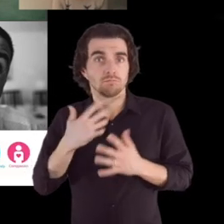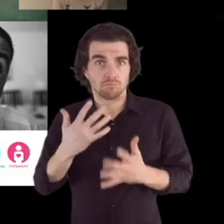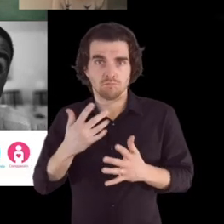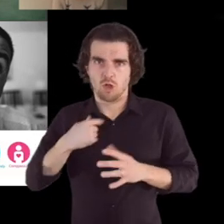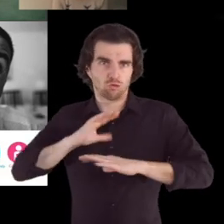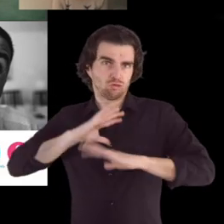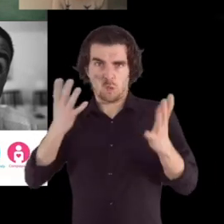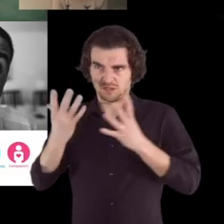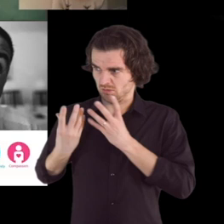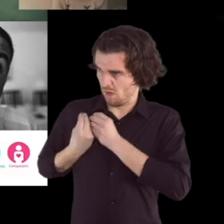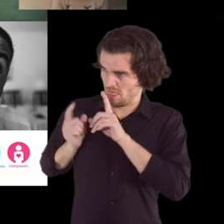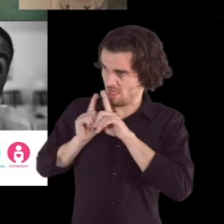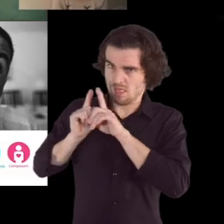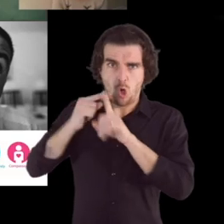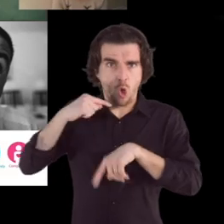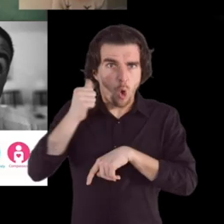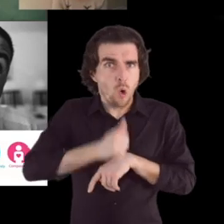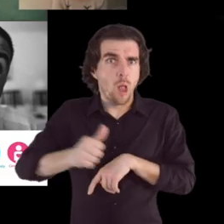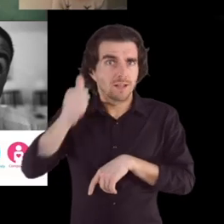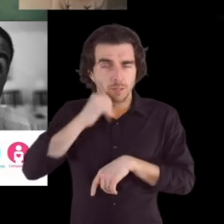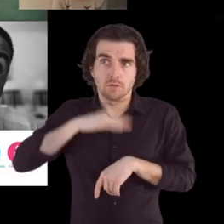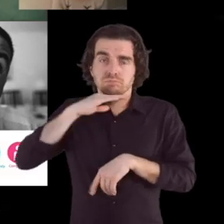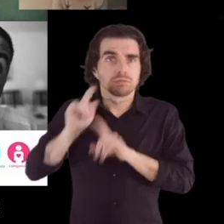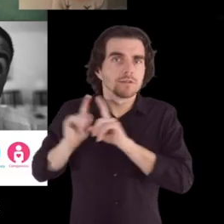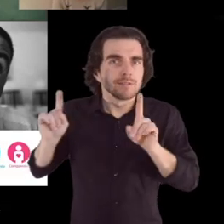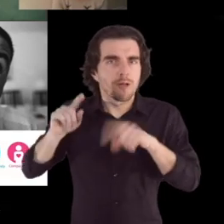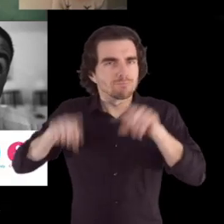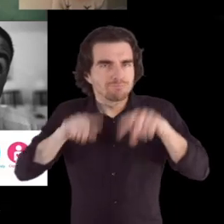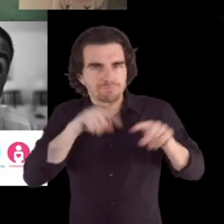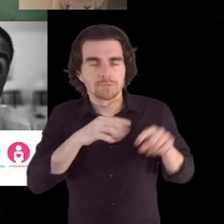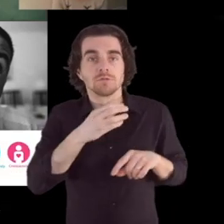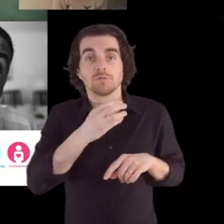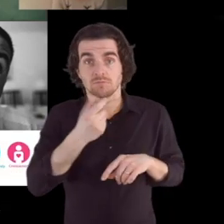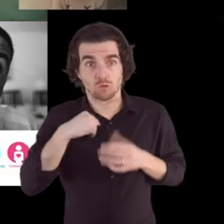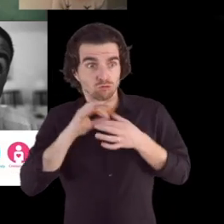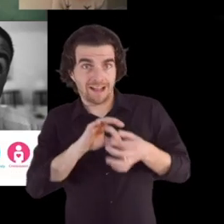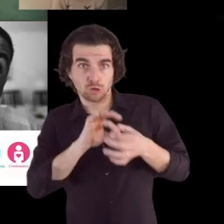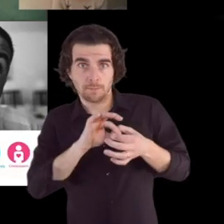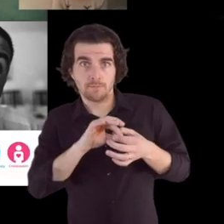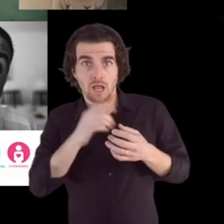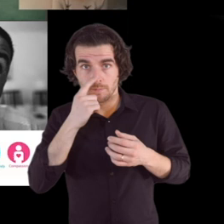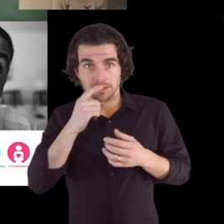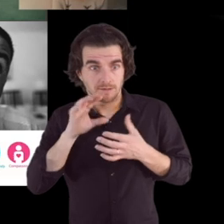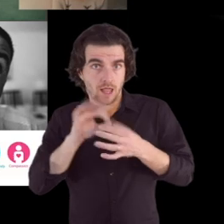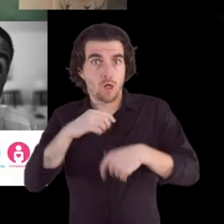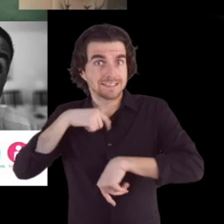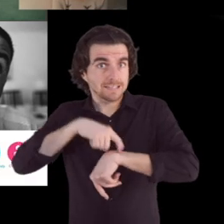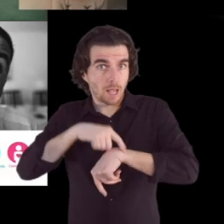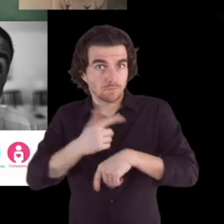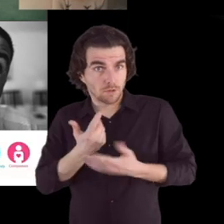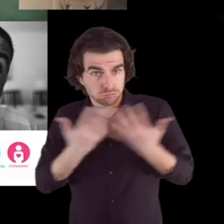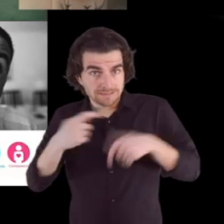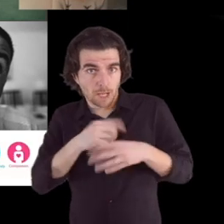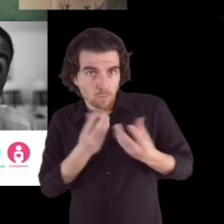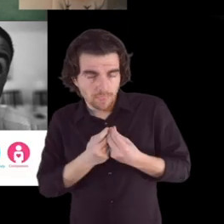to be with my partner all of the time. And indeed, the quality of our relationships is partly related to the time that we spend with our